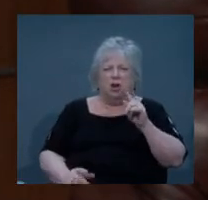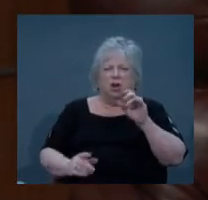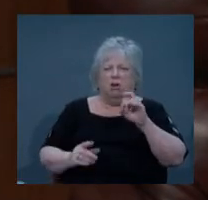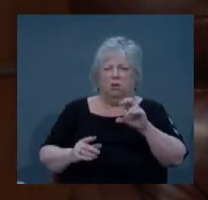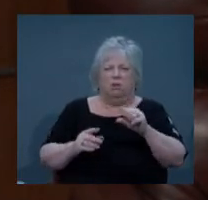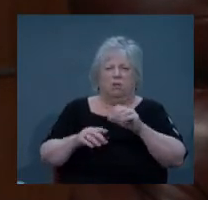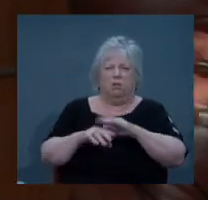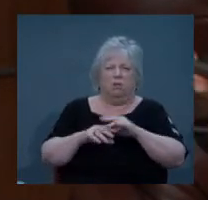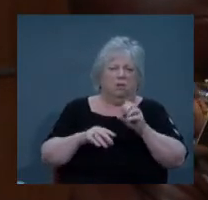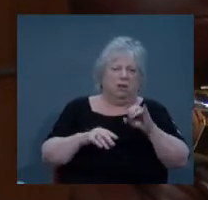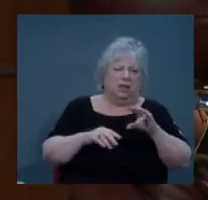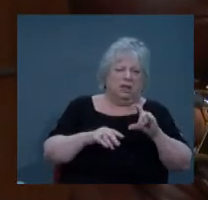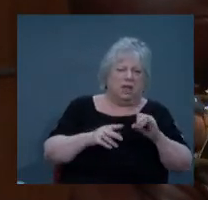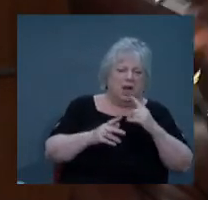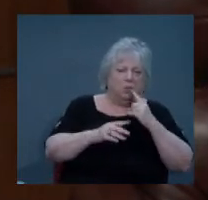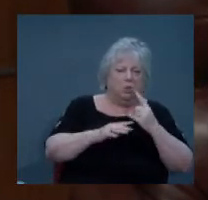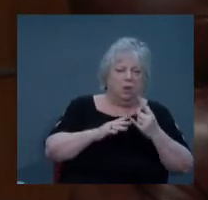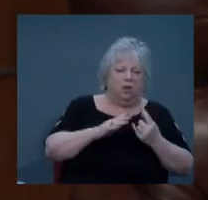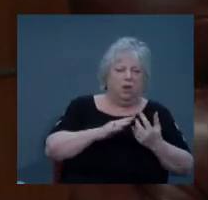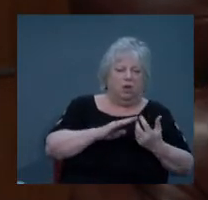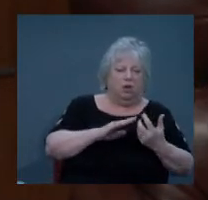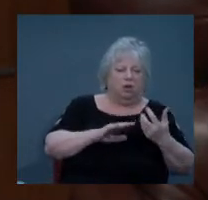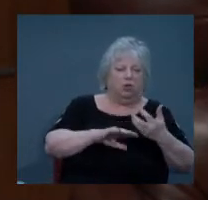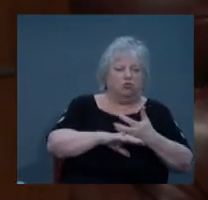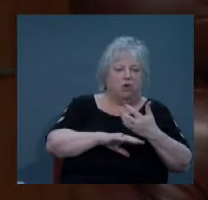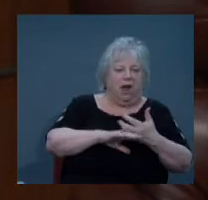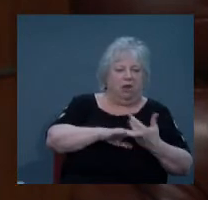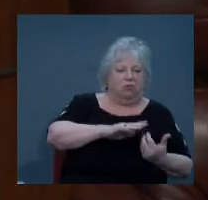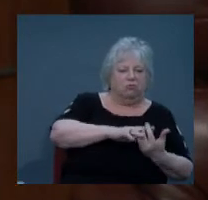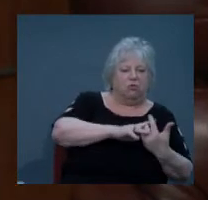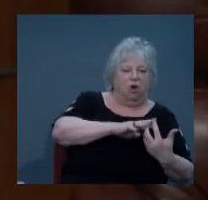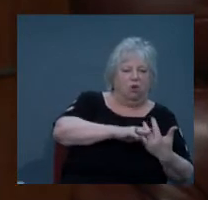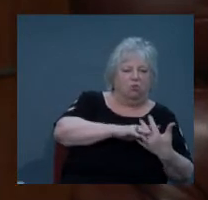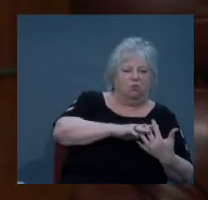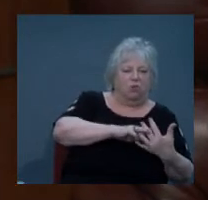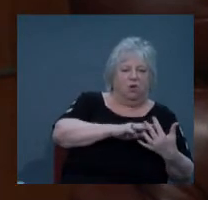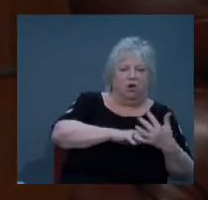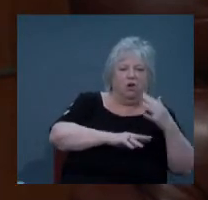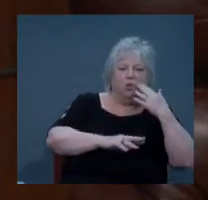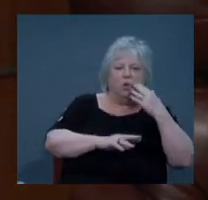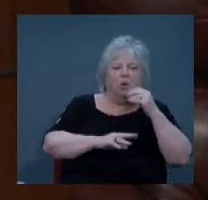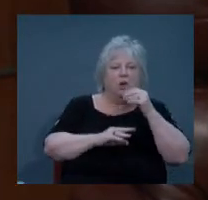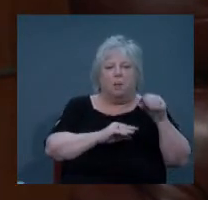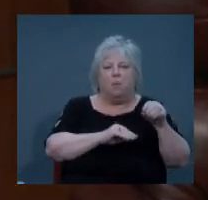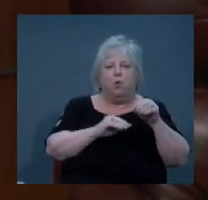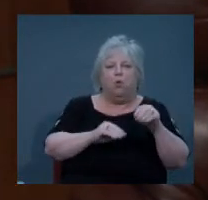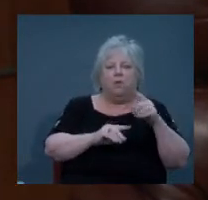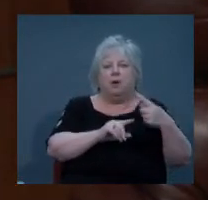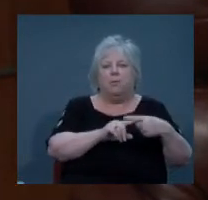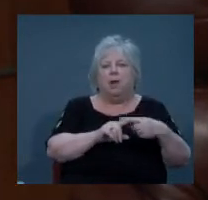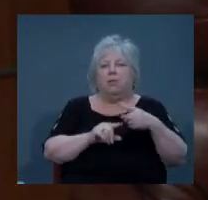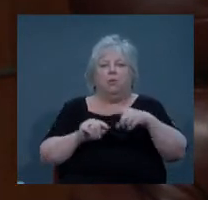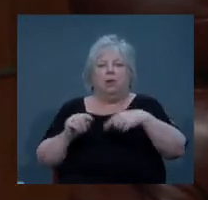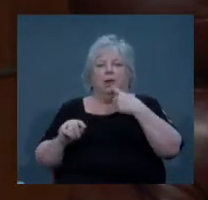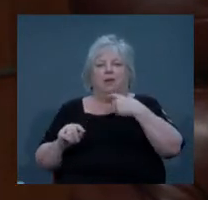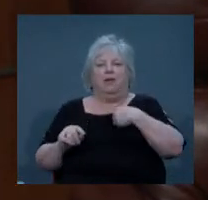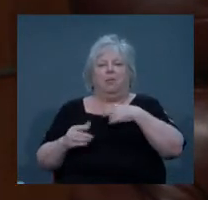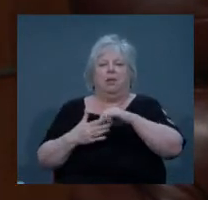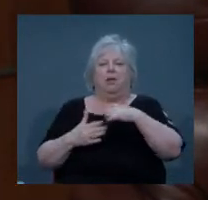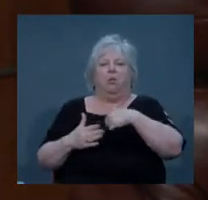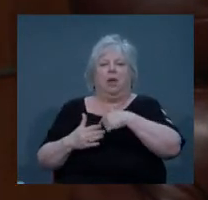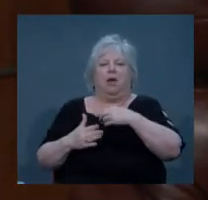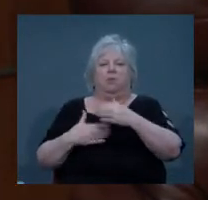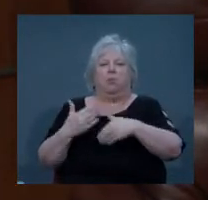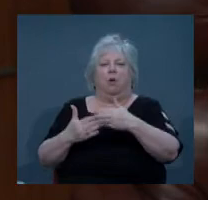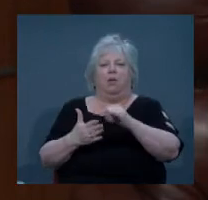with grass growed up under them that you know have not been moved in months. You cannot tell me that we have a systematic process where